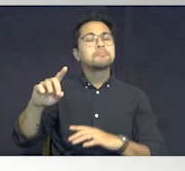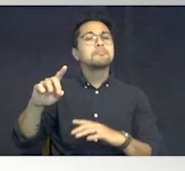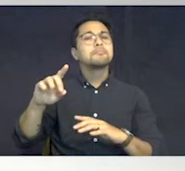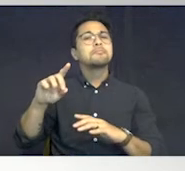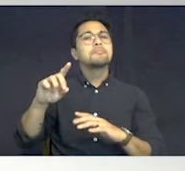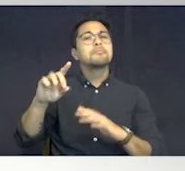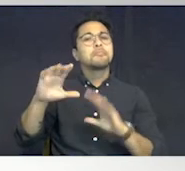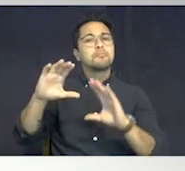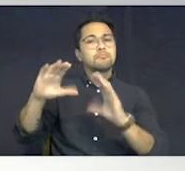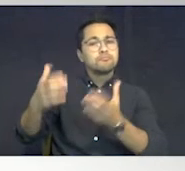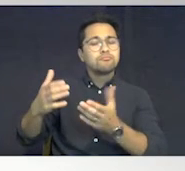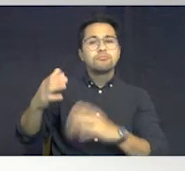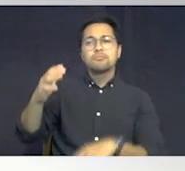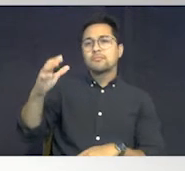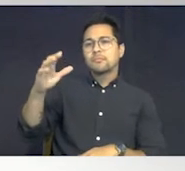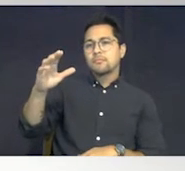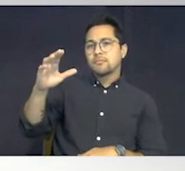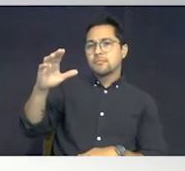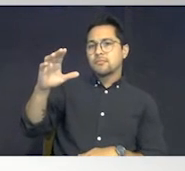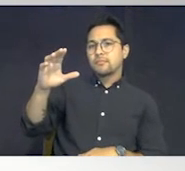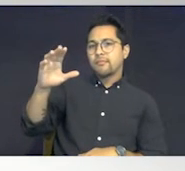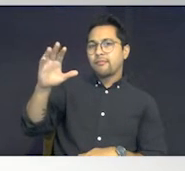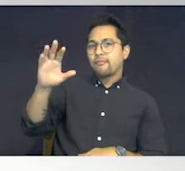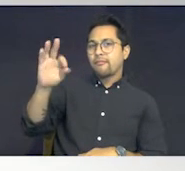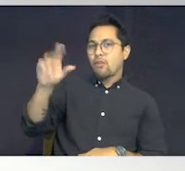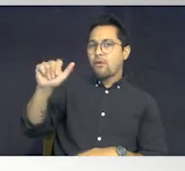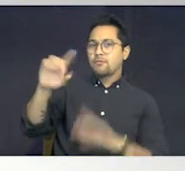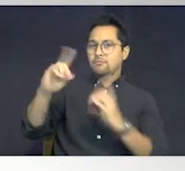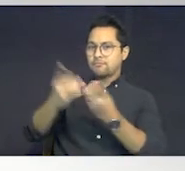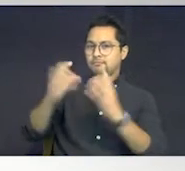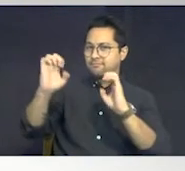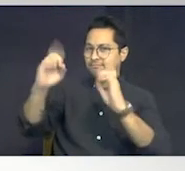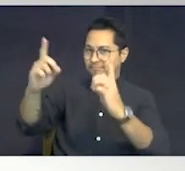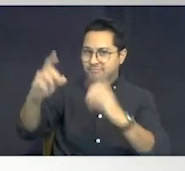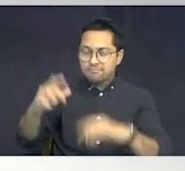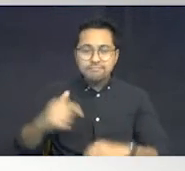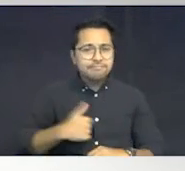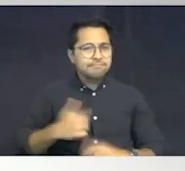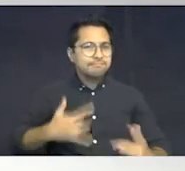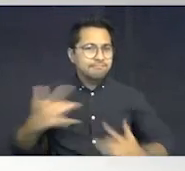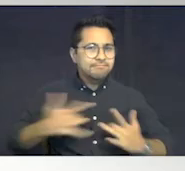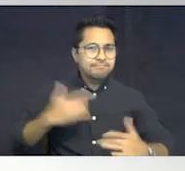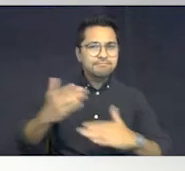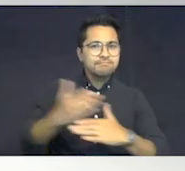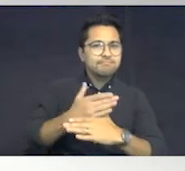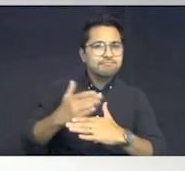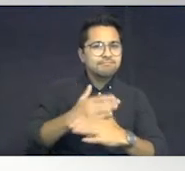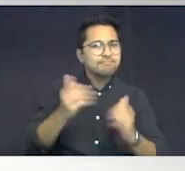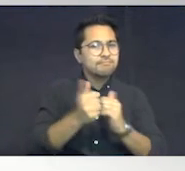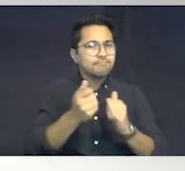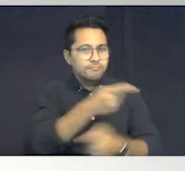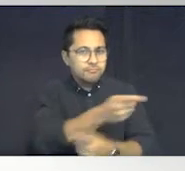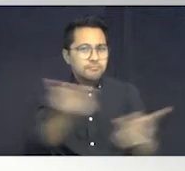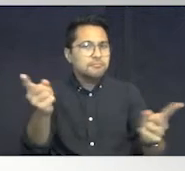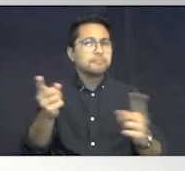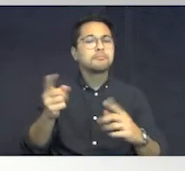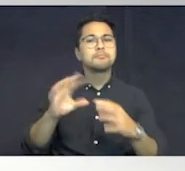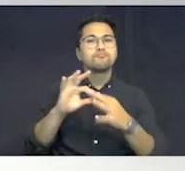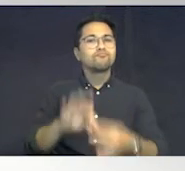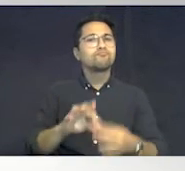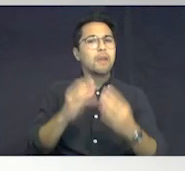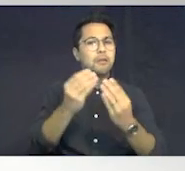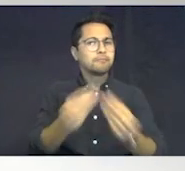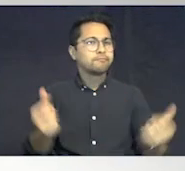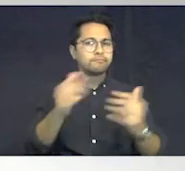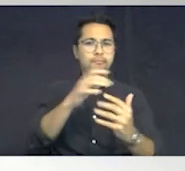Student Education at the Florida Department of Education. And I'm really excited today to share a little more with you guys about resolution